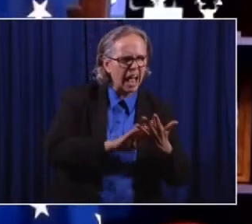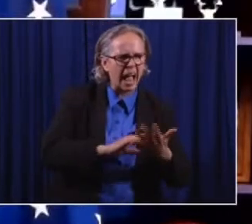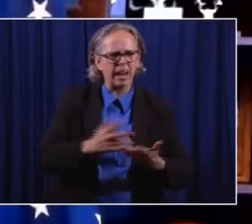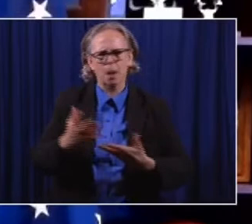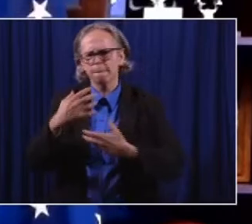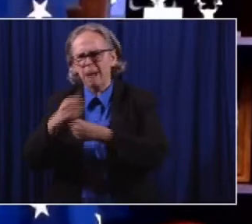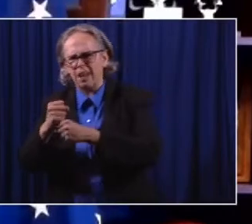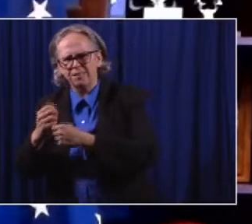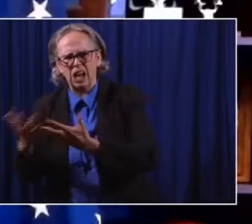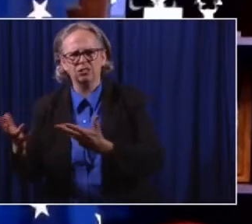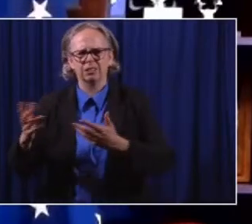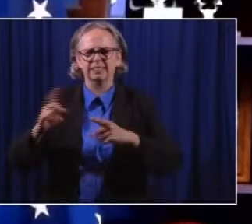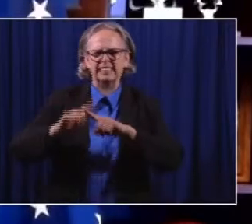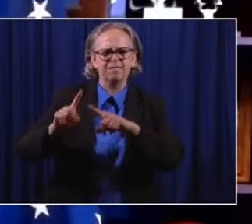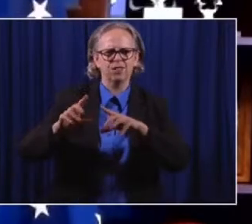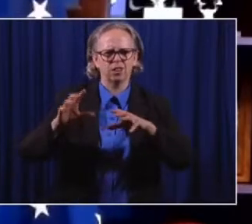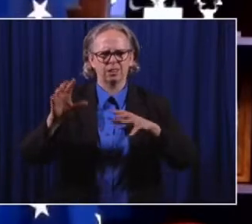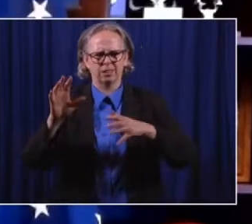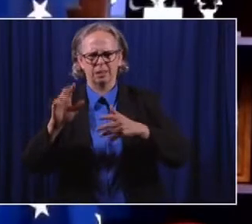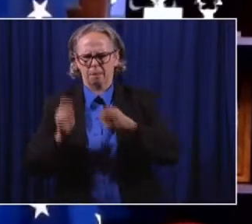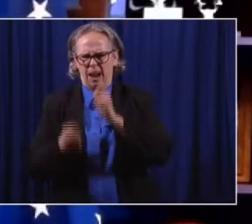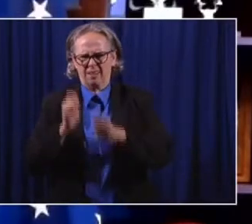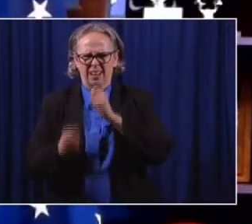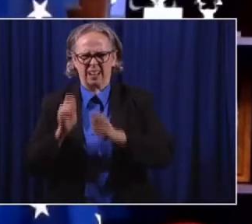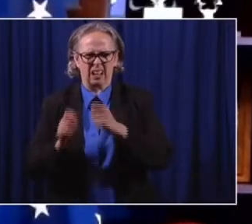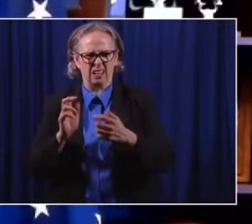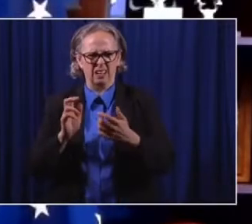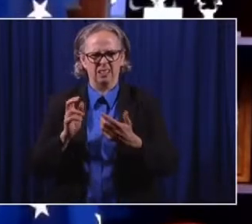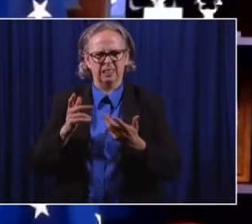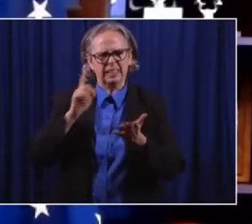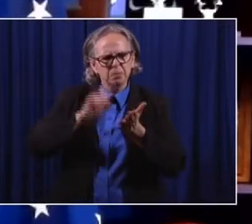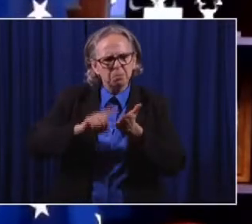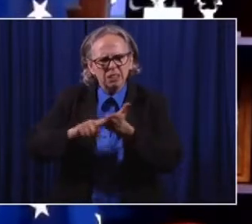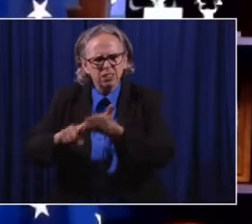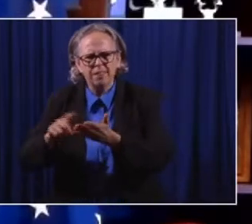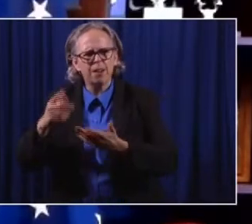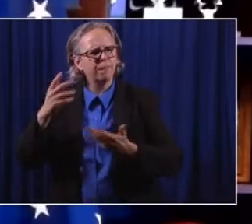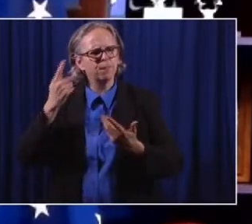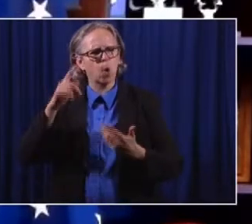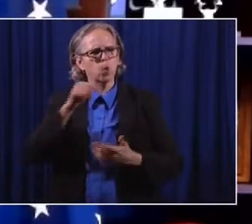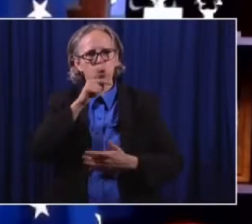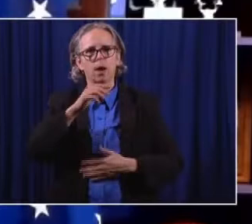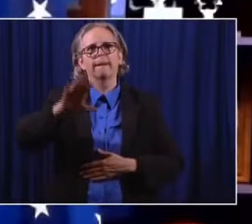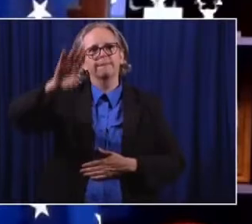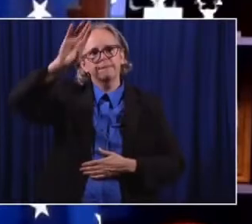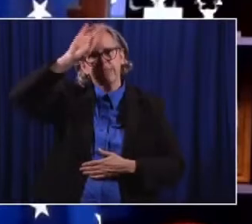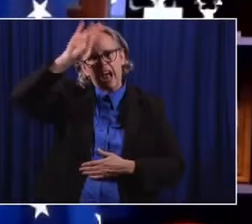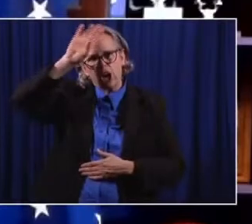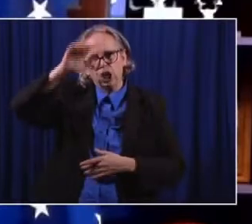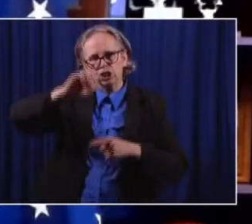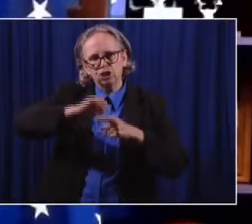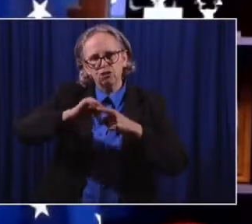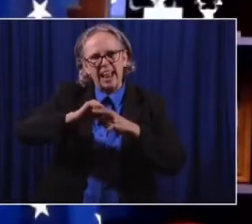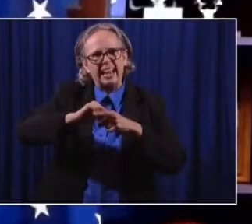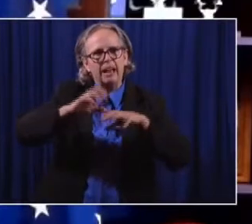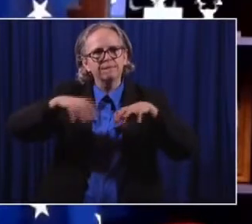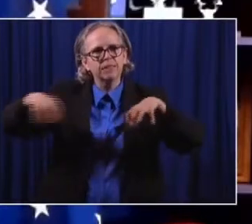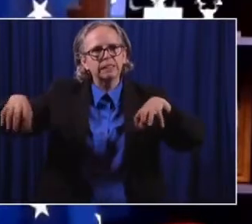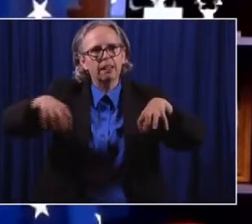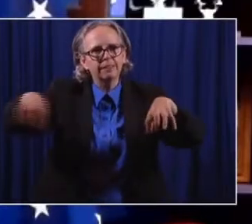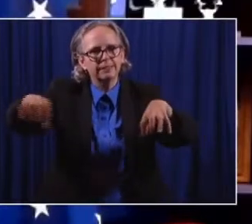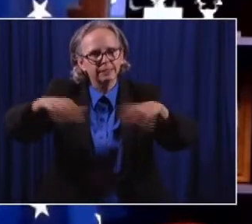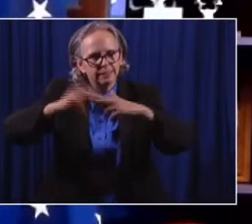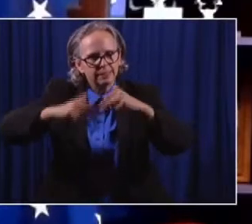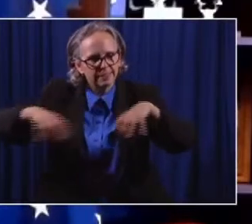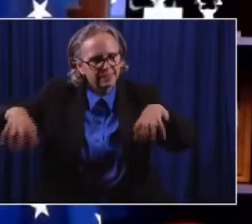maintenance of an inspection of firefighter training facilities. The big deal about this is that, yes, they were doing